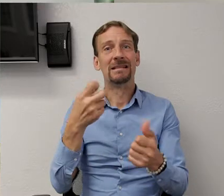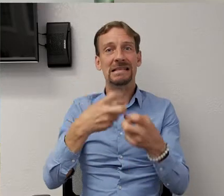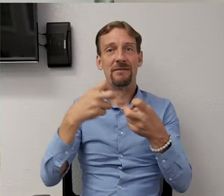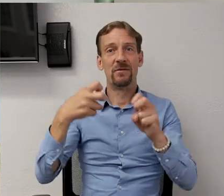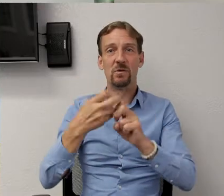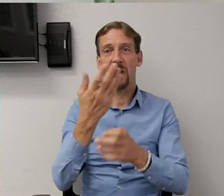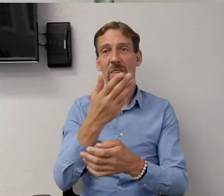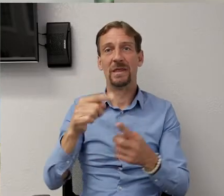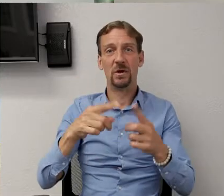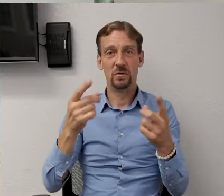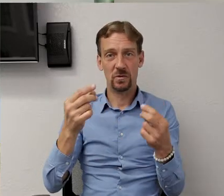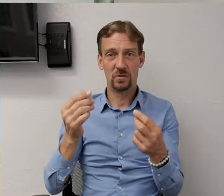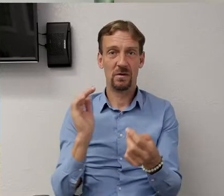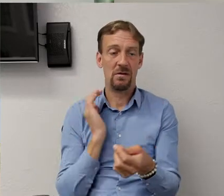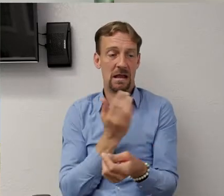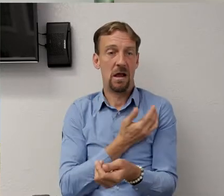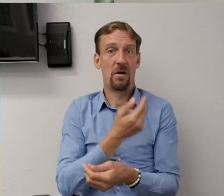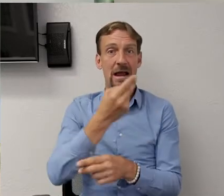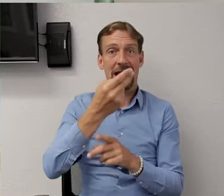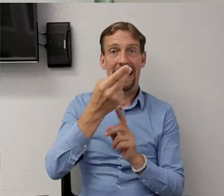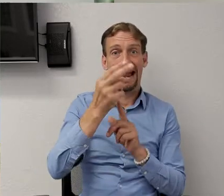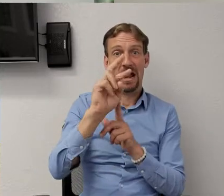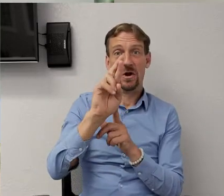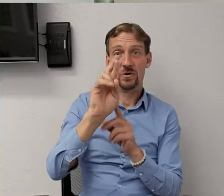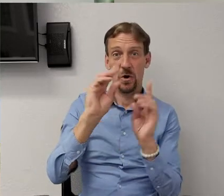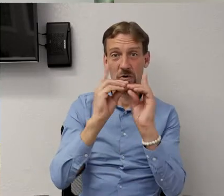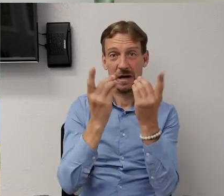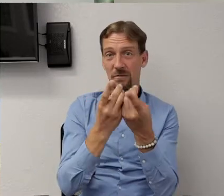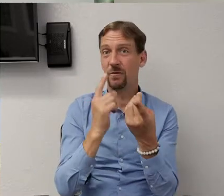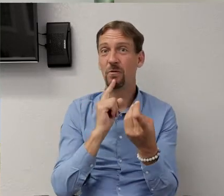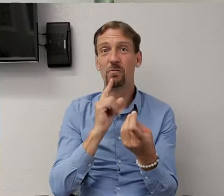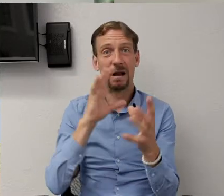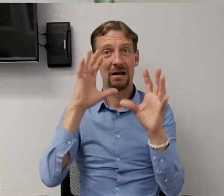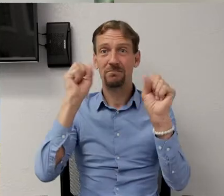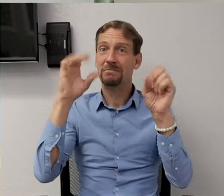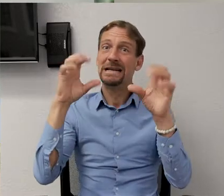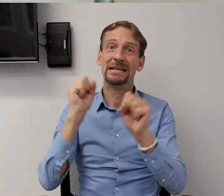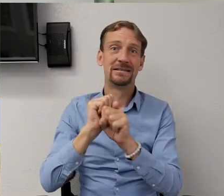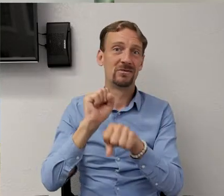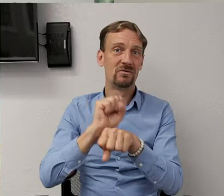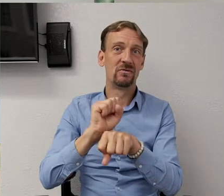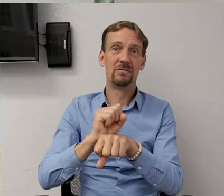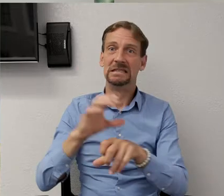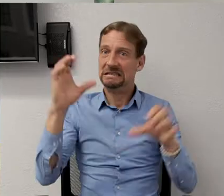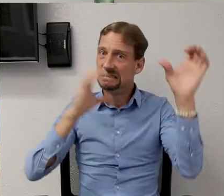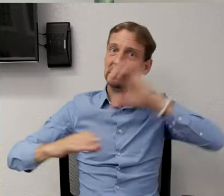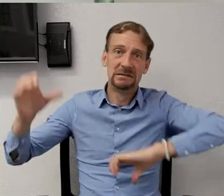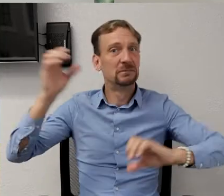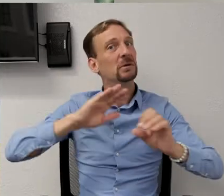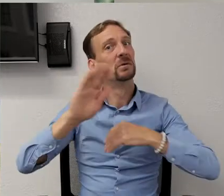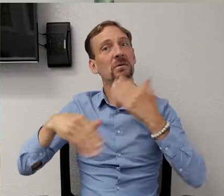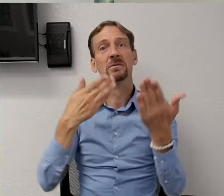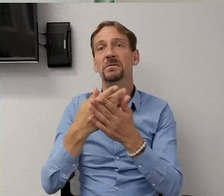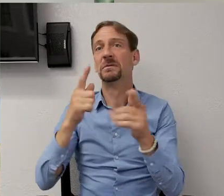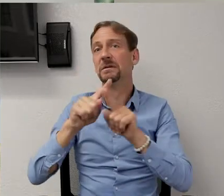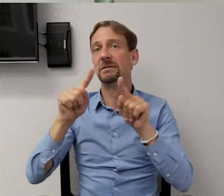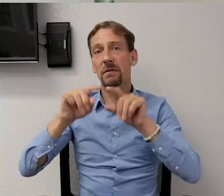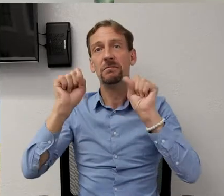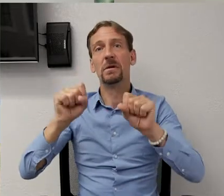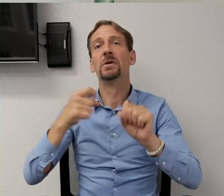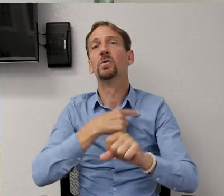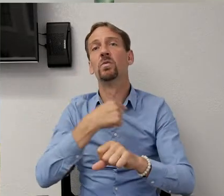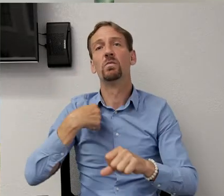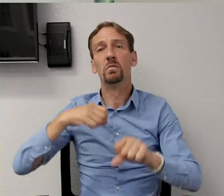And our HR department doing an incredible job exploring all possibilities how we can kind of